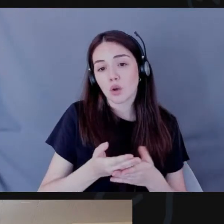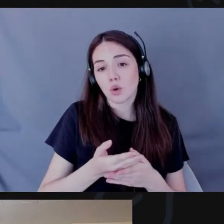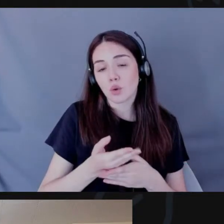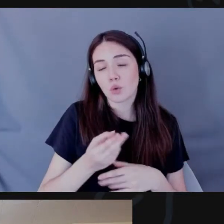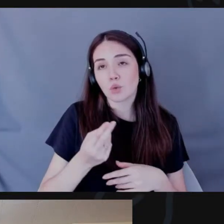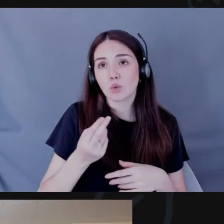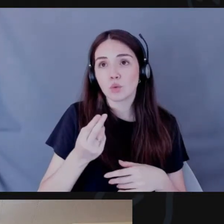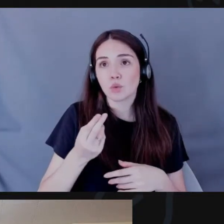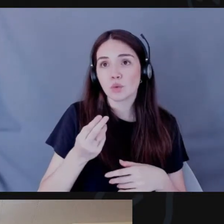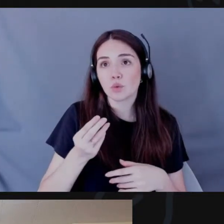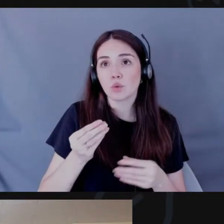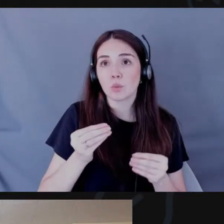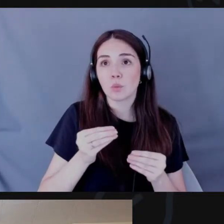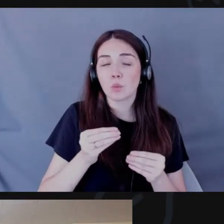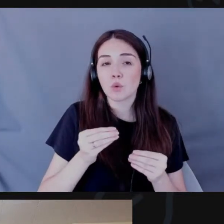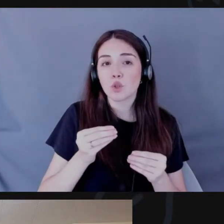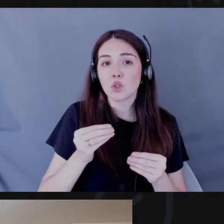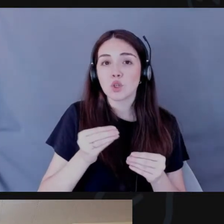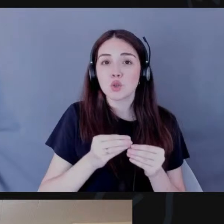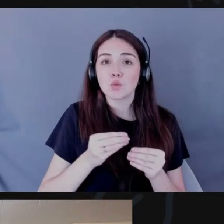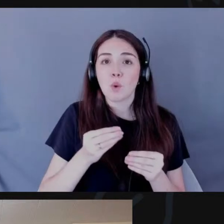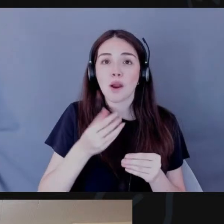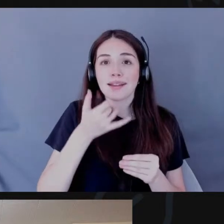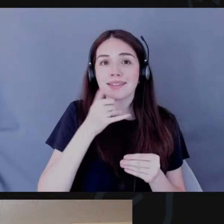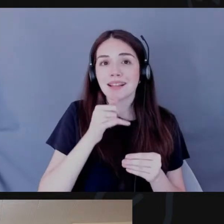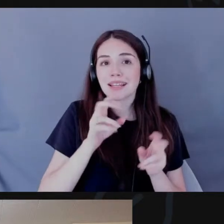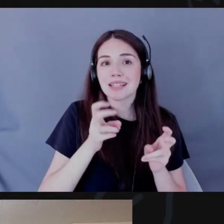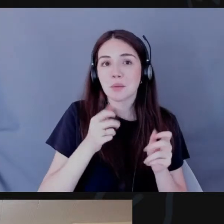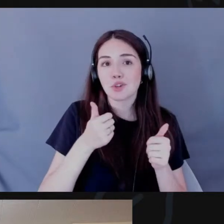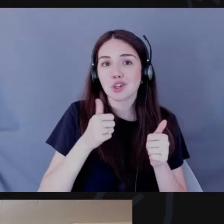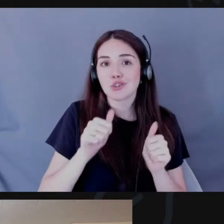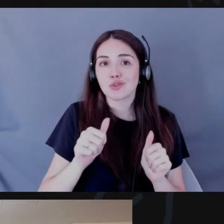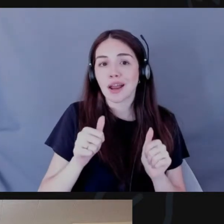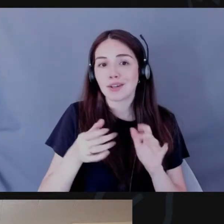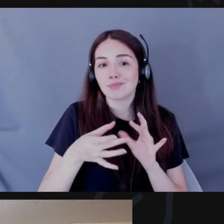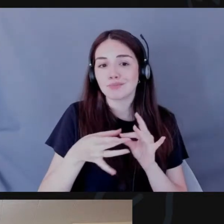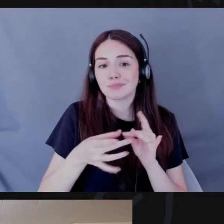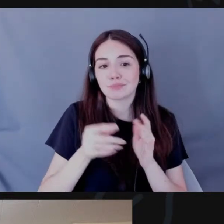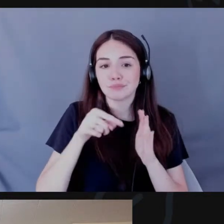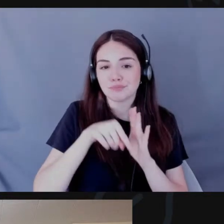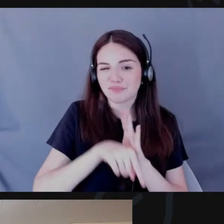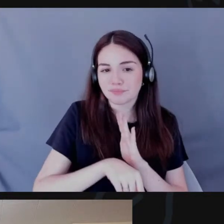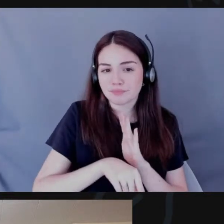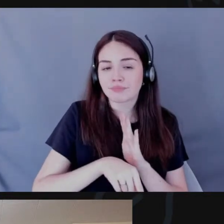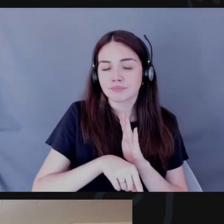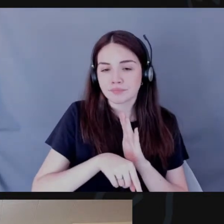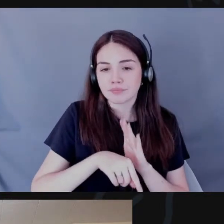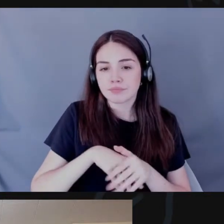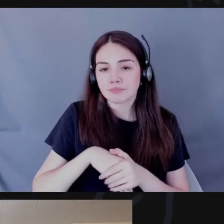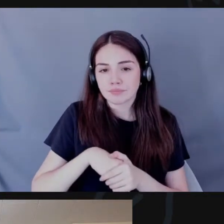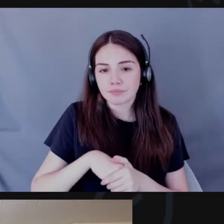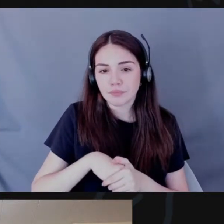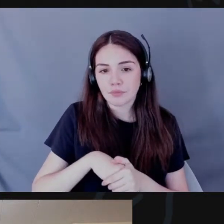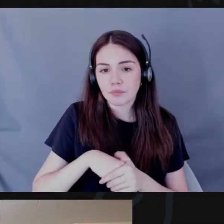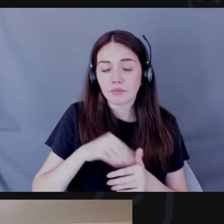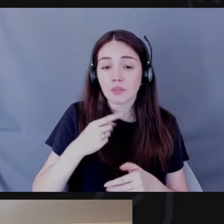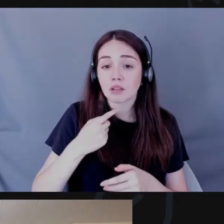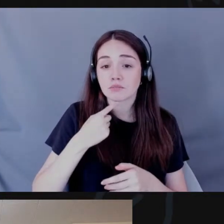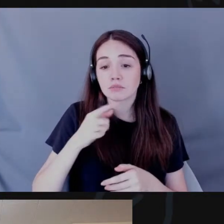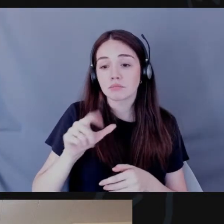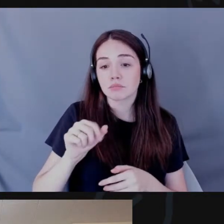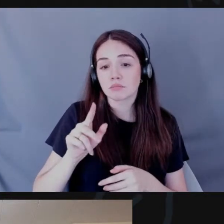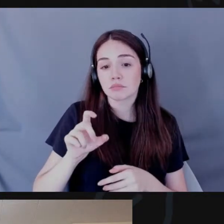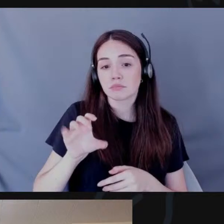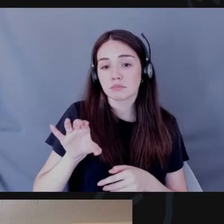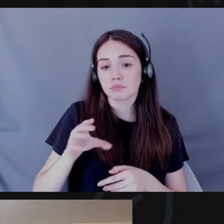a silly subject to get at something a little bit deeper. But I would say that the Lake Champlain